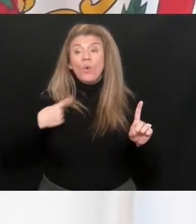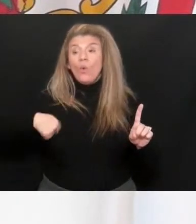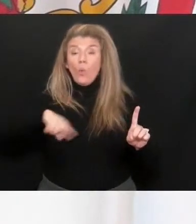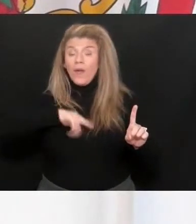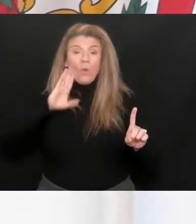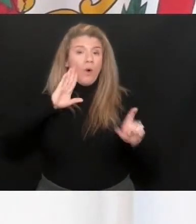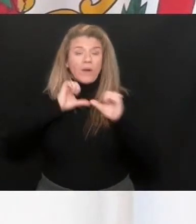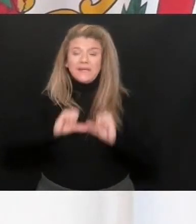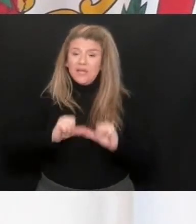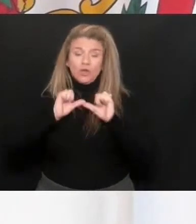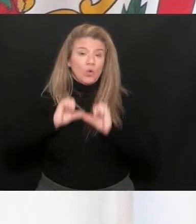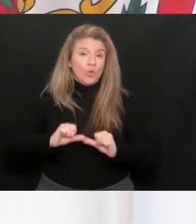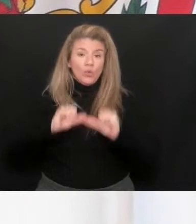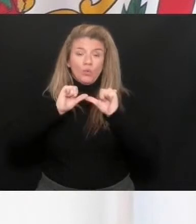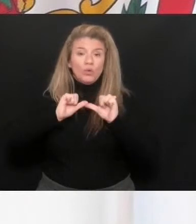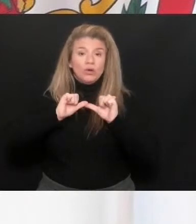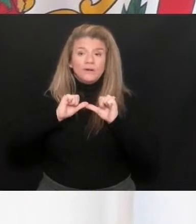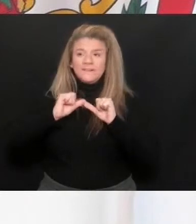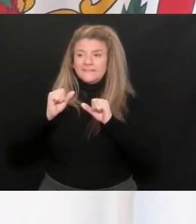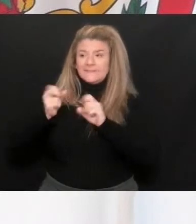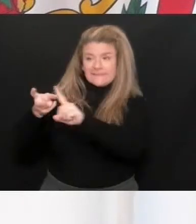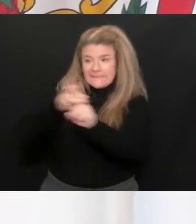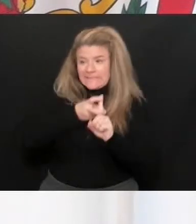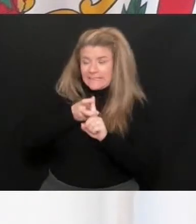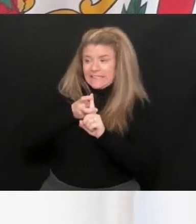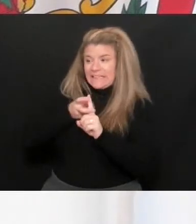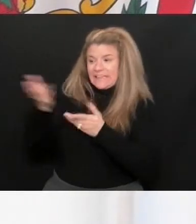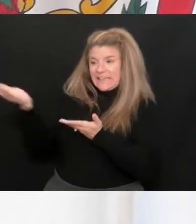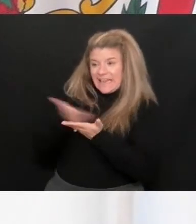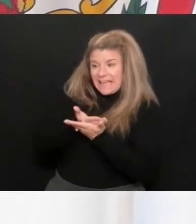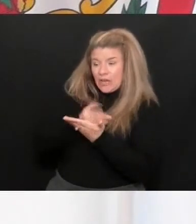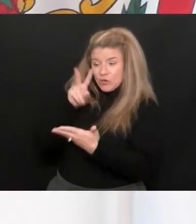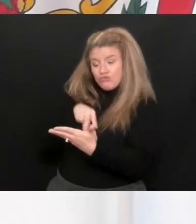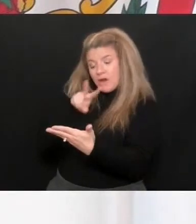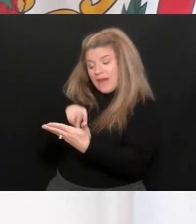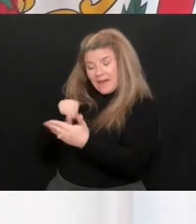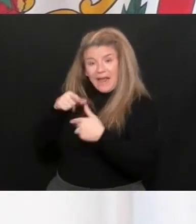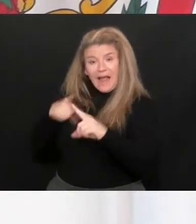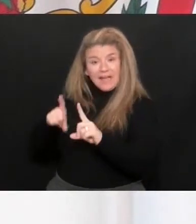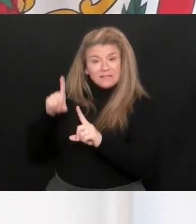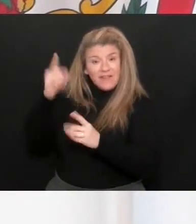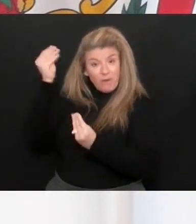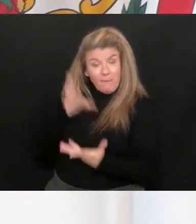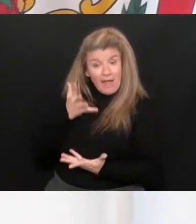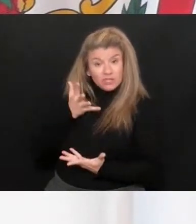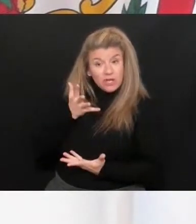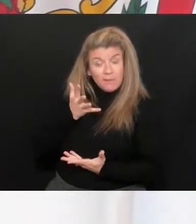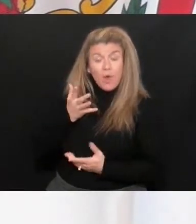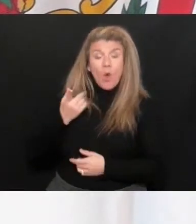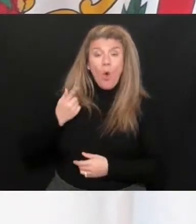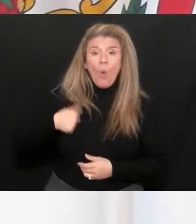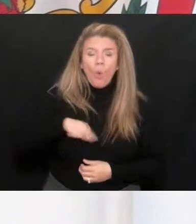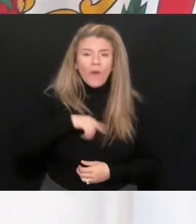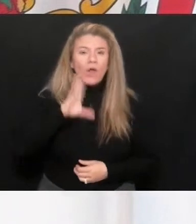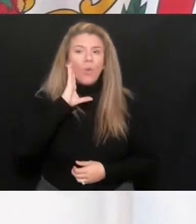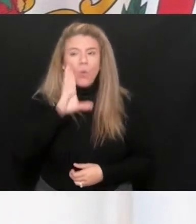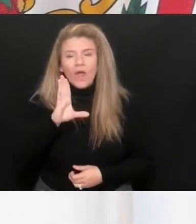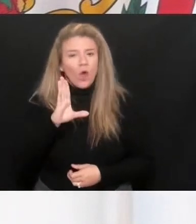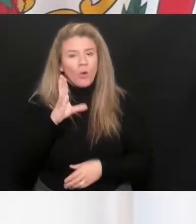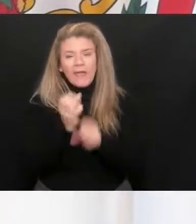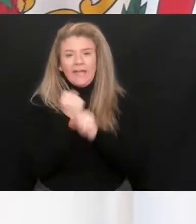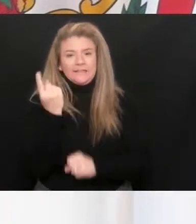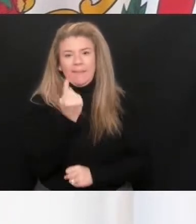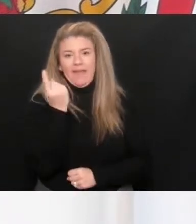we'll continue to solicit information and get information as it comes in. We will get some kind of bump, whether